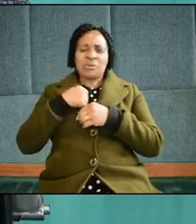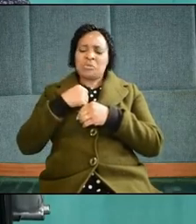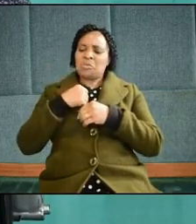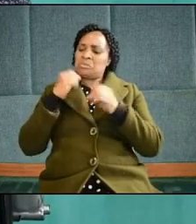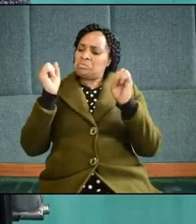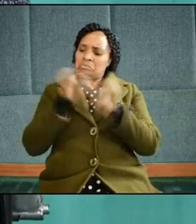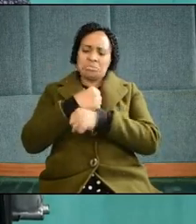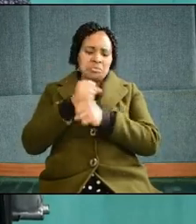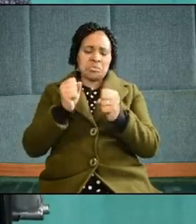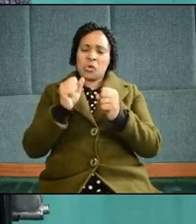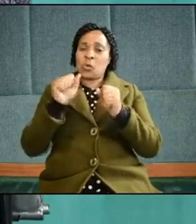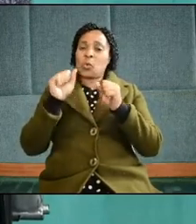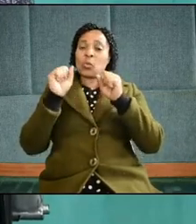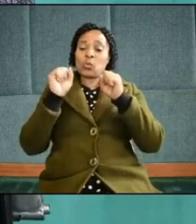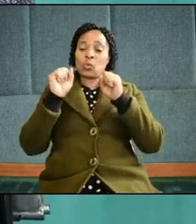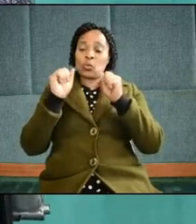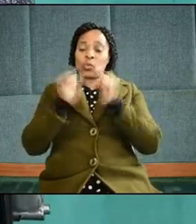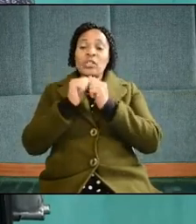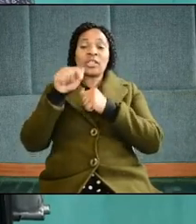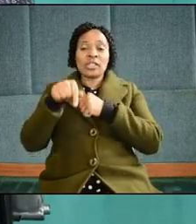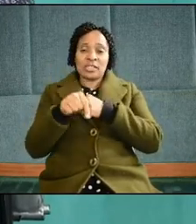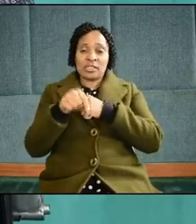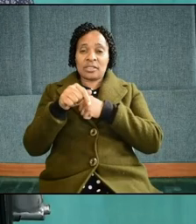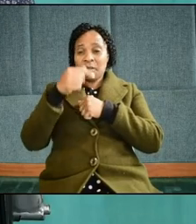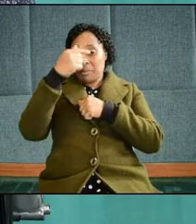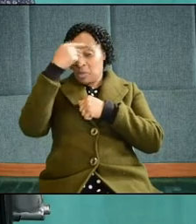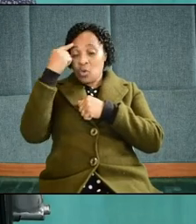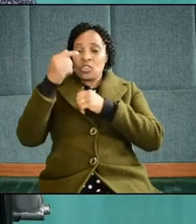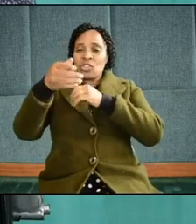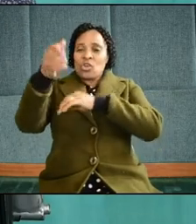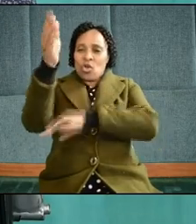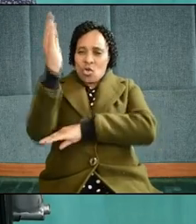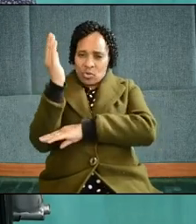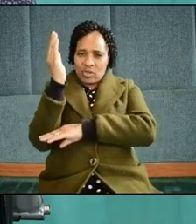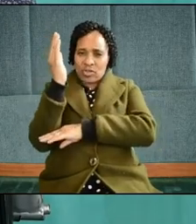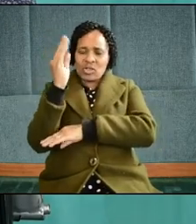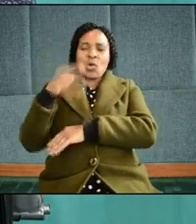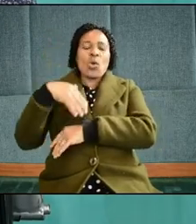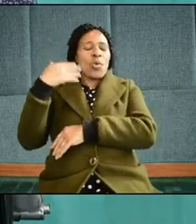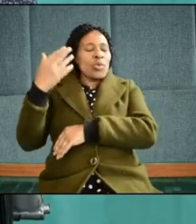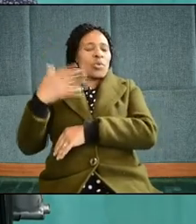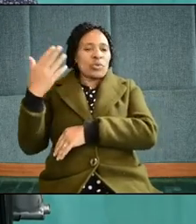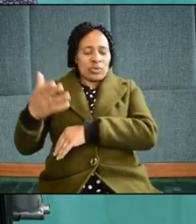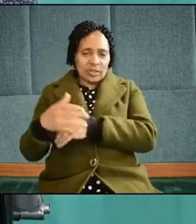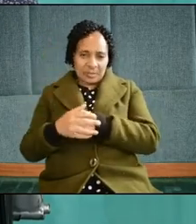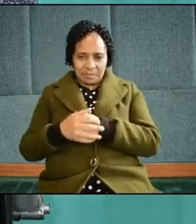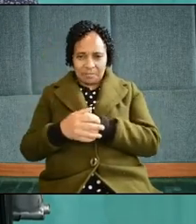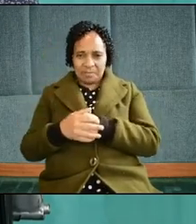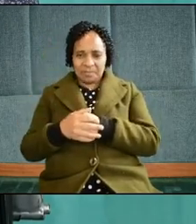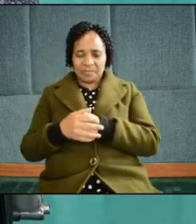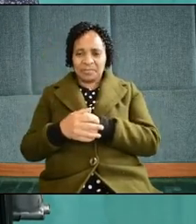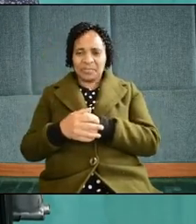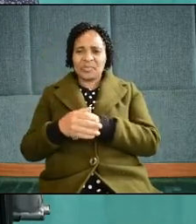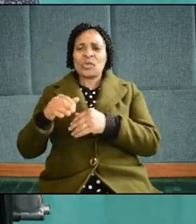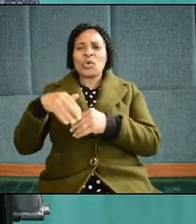this, because God always, like,